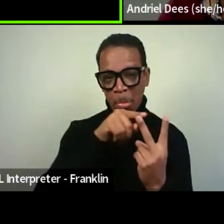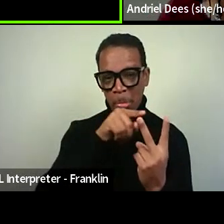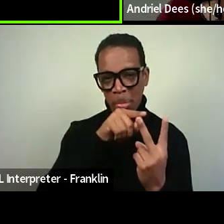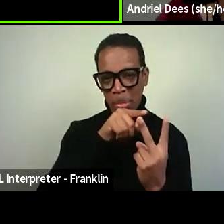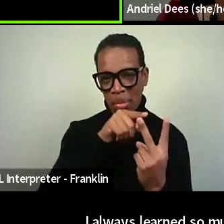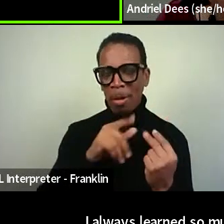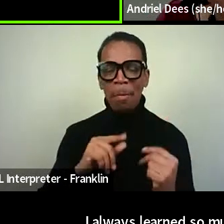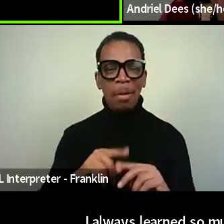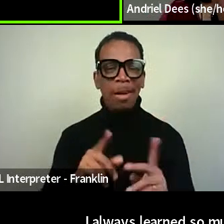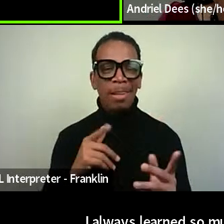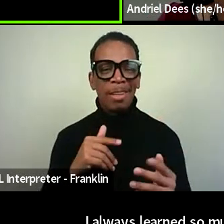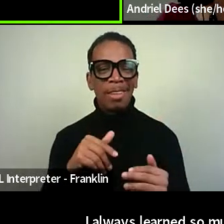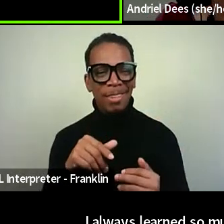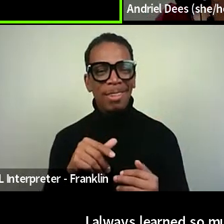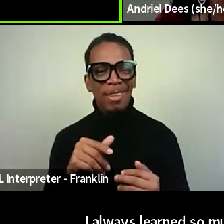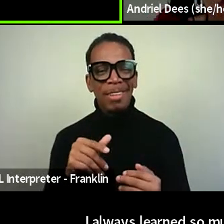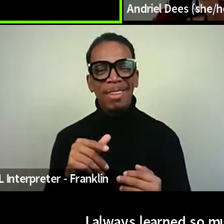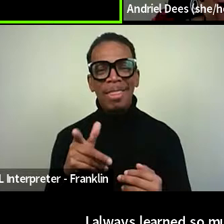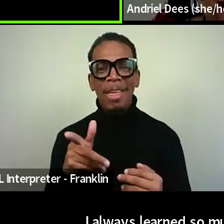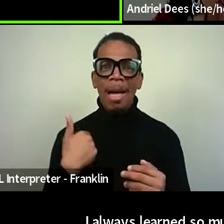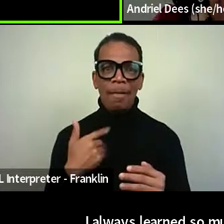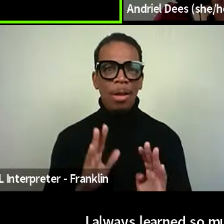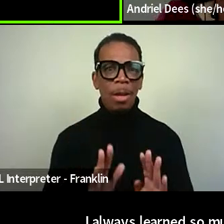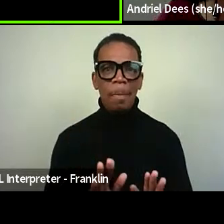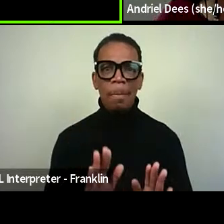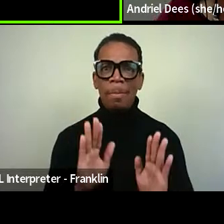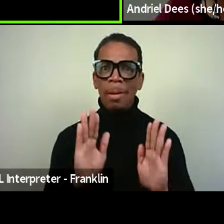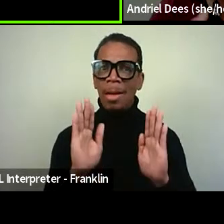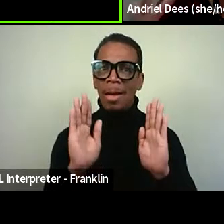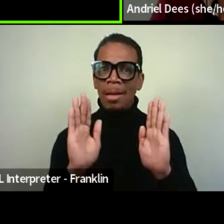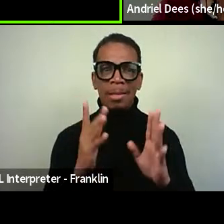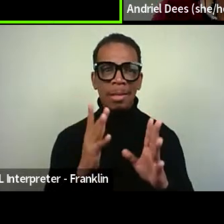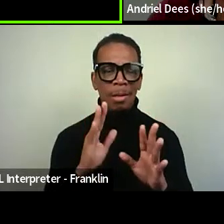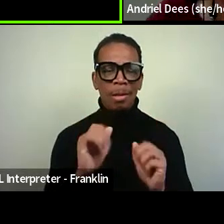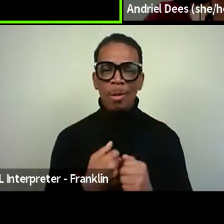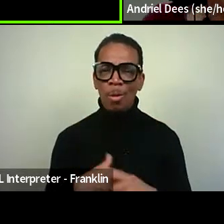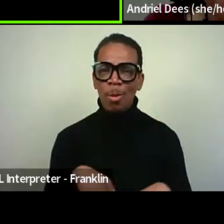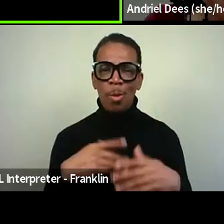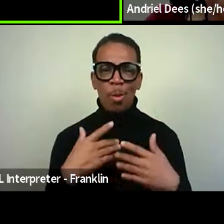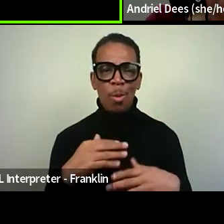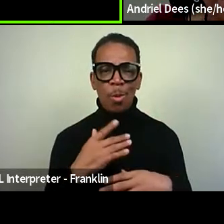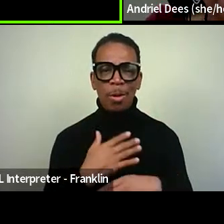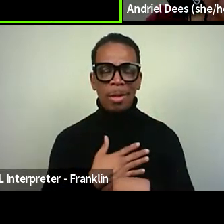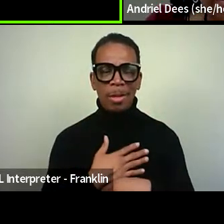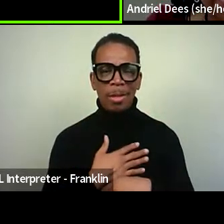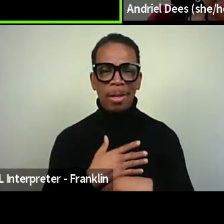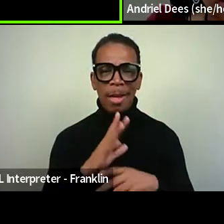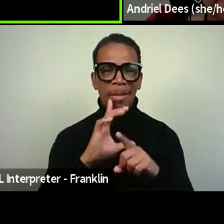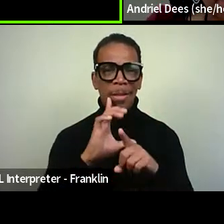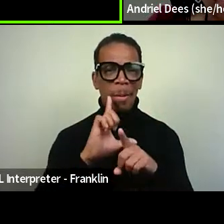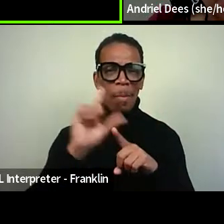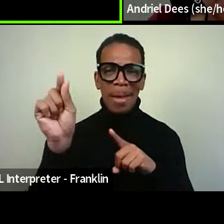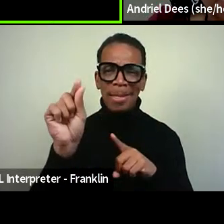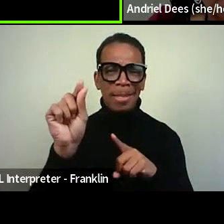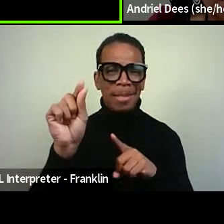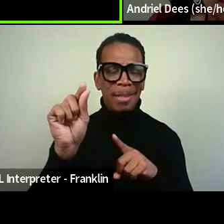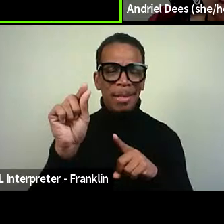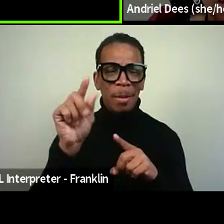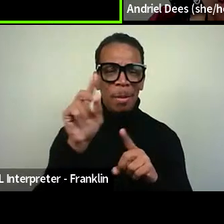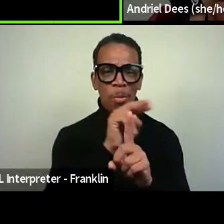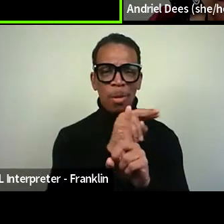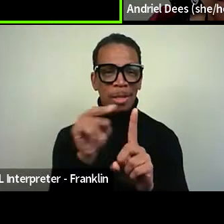But they have an amazing, every generation brings some amazing insights